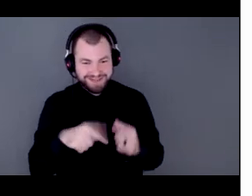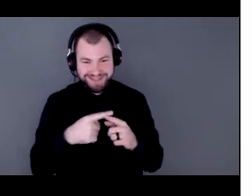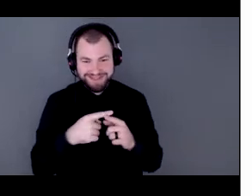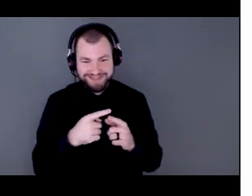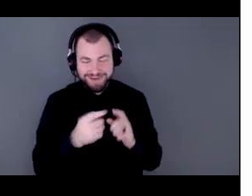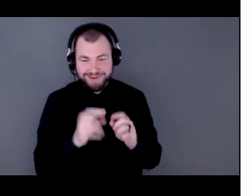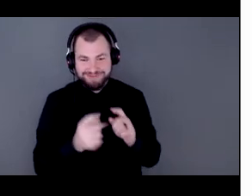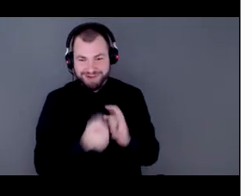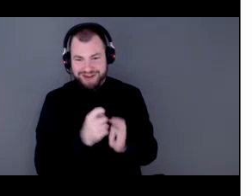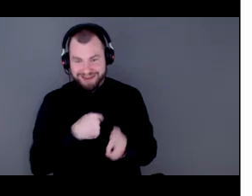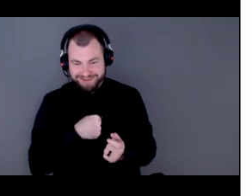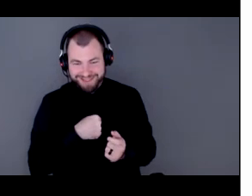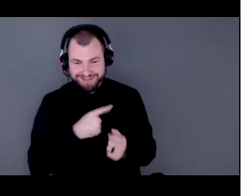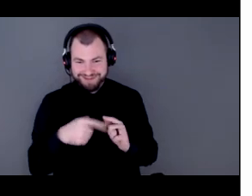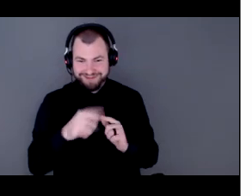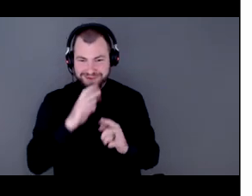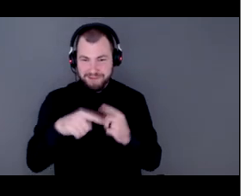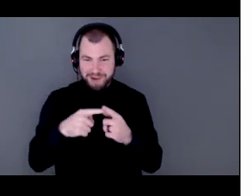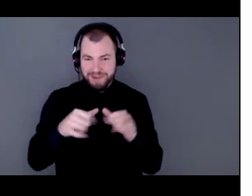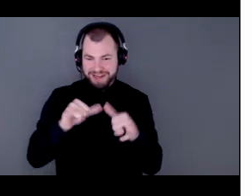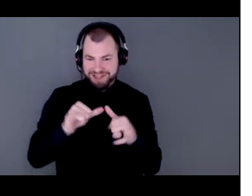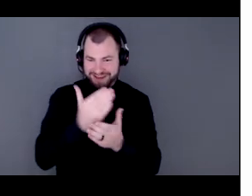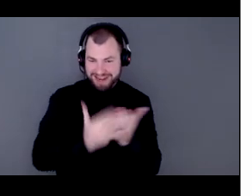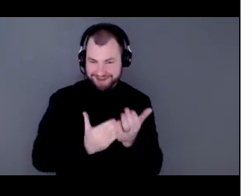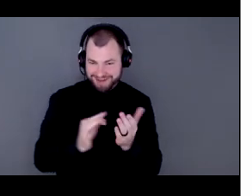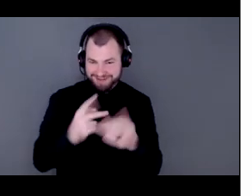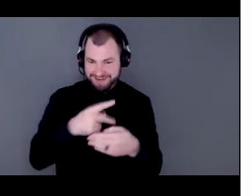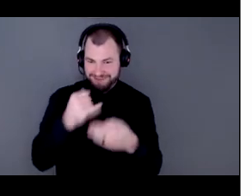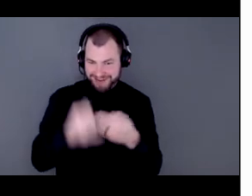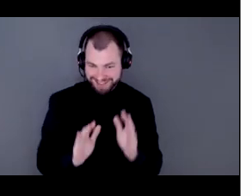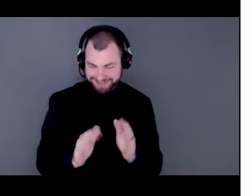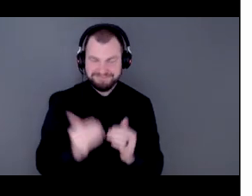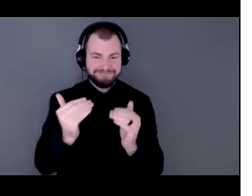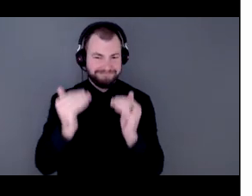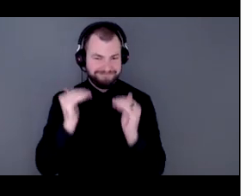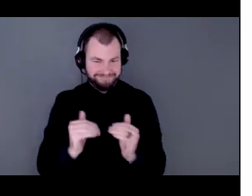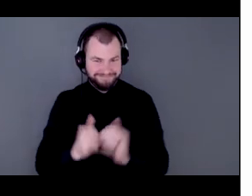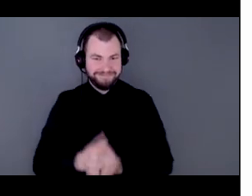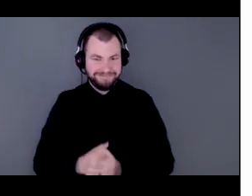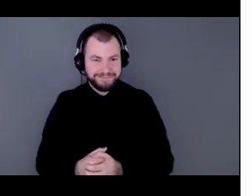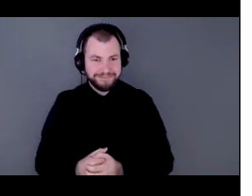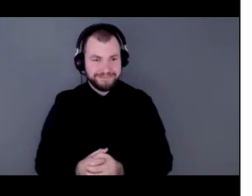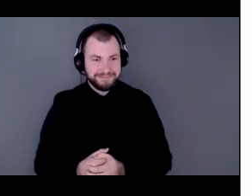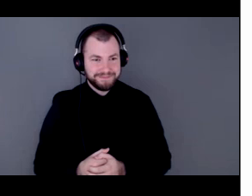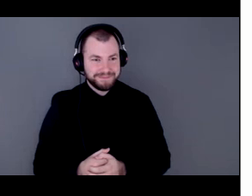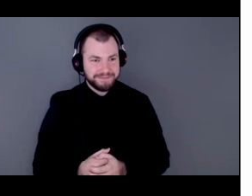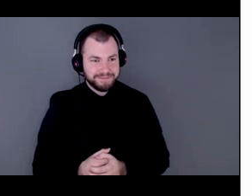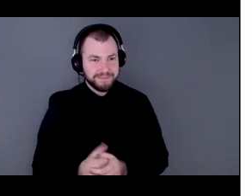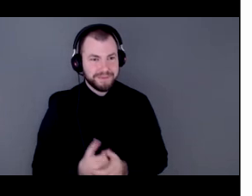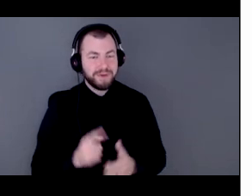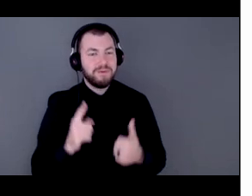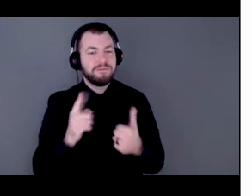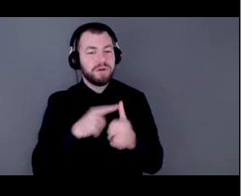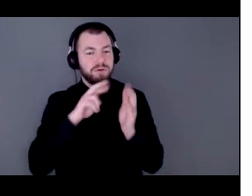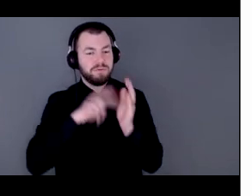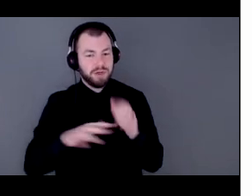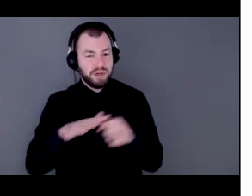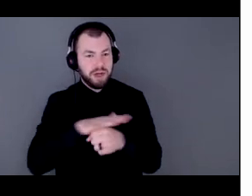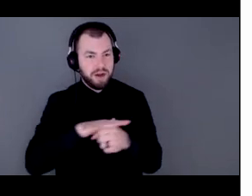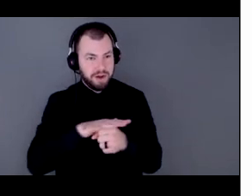project. Yeah, that's it. Can you please move to the next slide, please? So our first research area is focusing